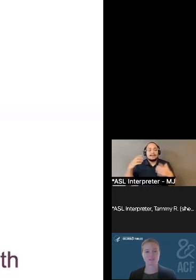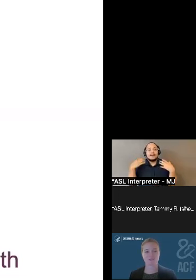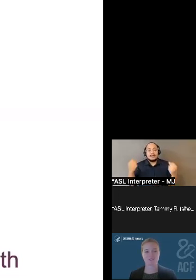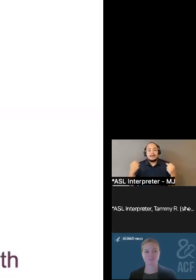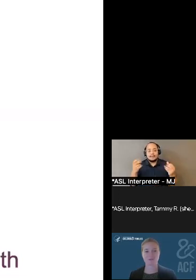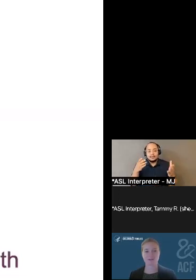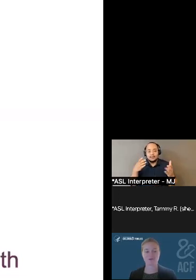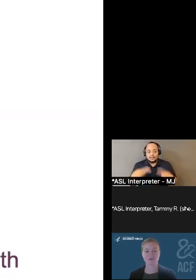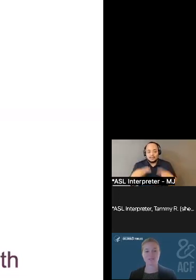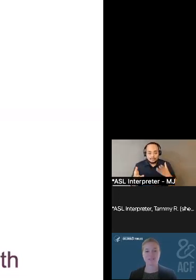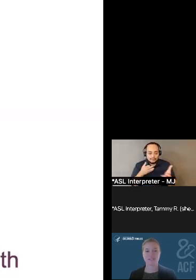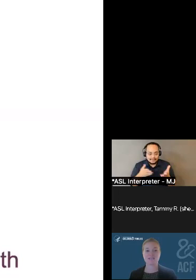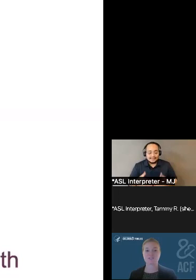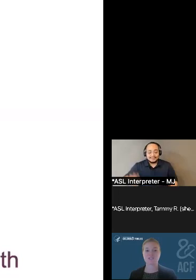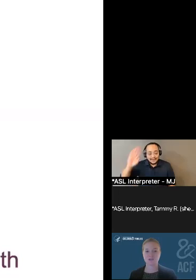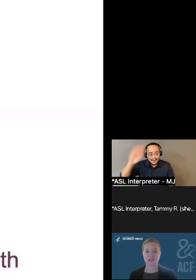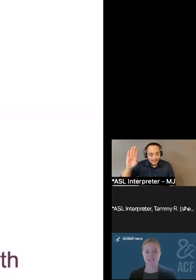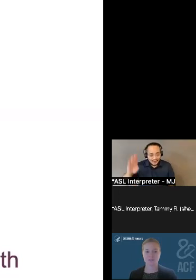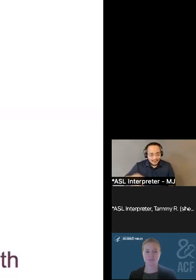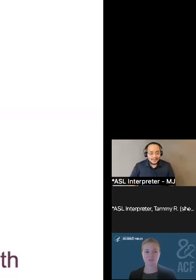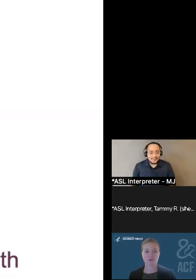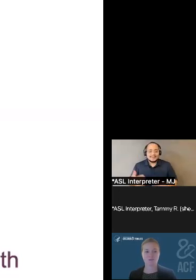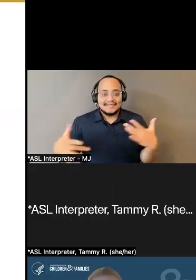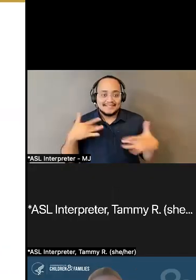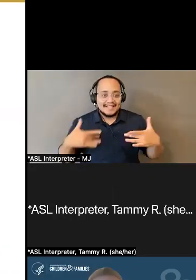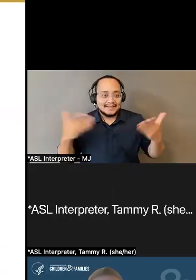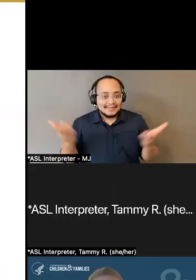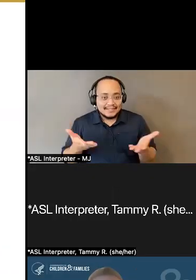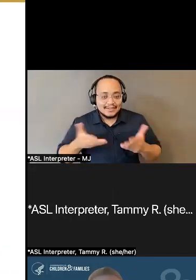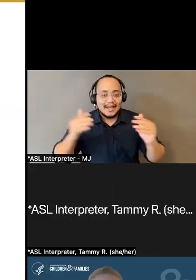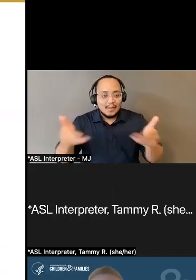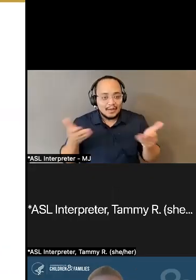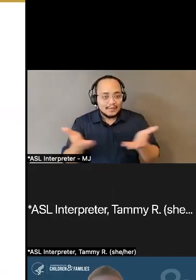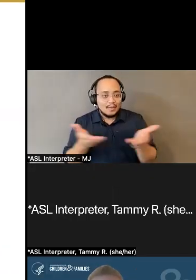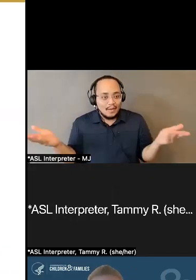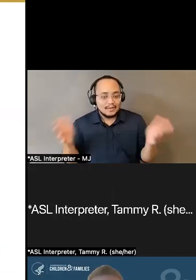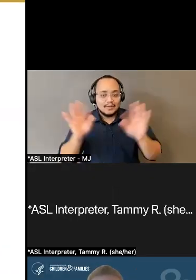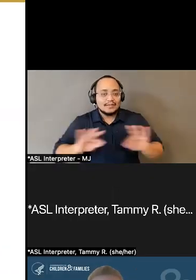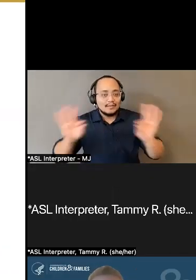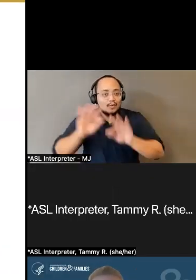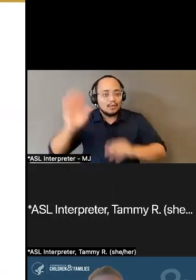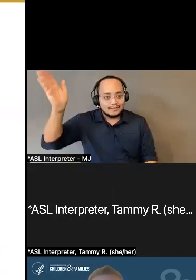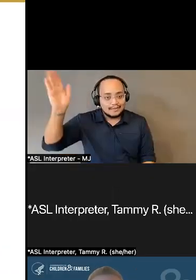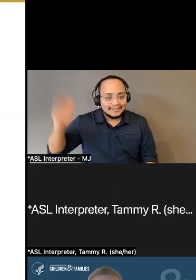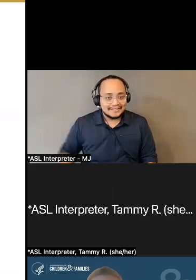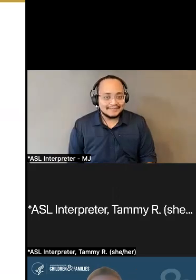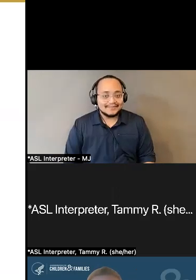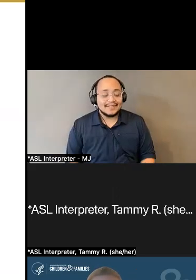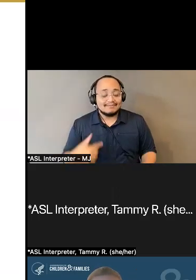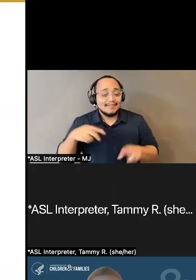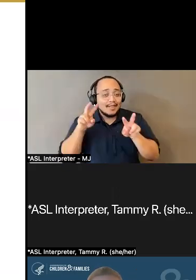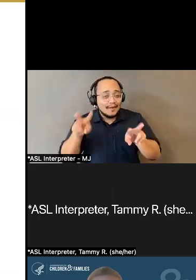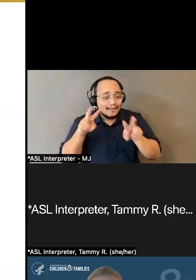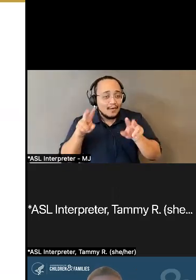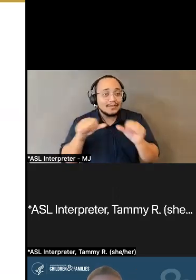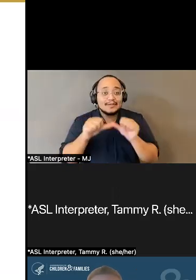and Youth Services Bureau, and I am so glad to be able to welcome you all to this important briefing. I truly look forward to continuing